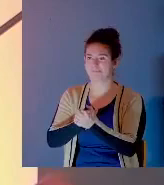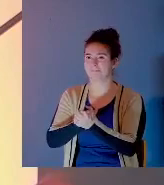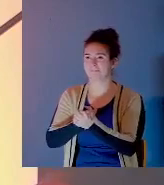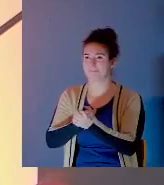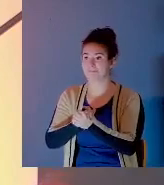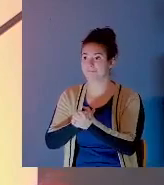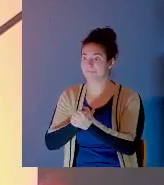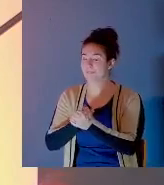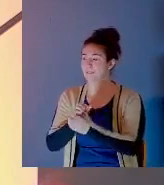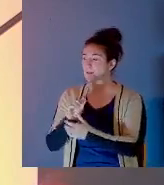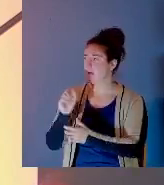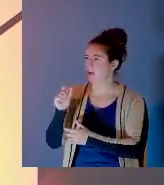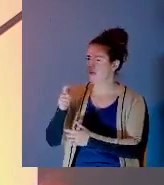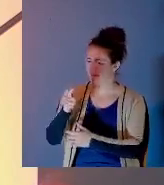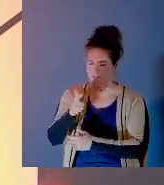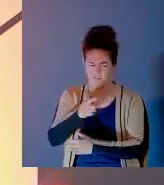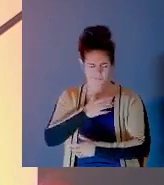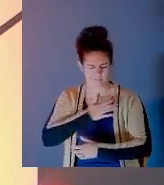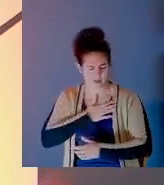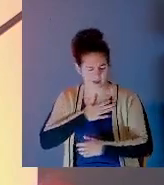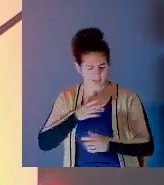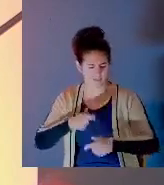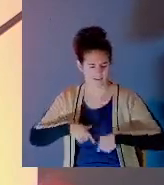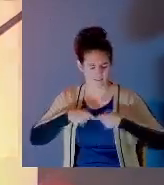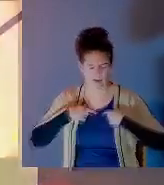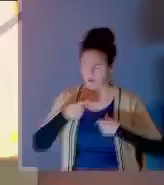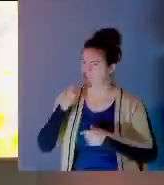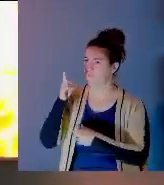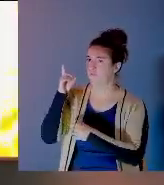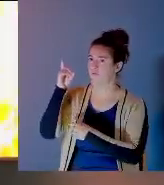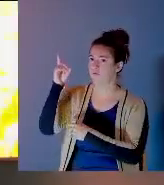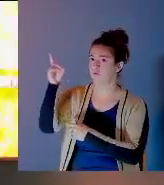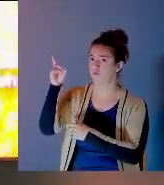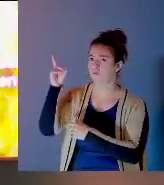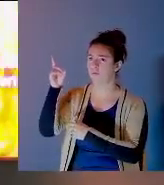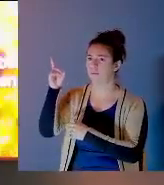faithful. All my life you have been so, so